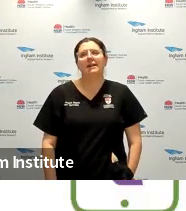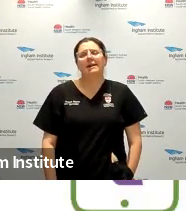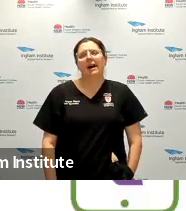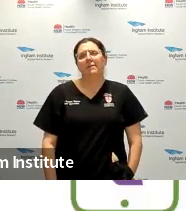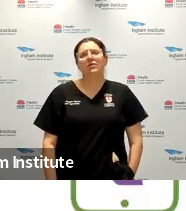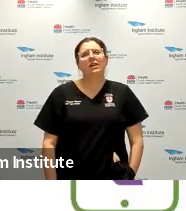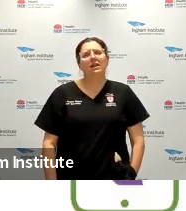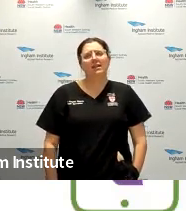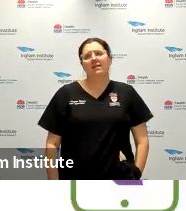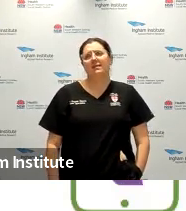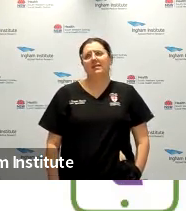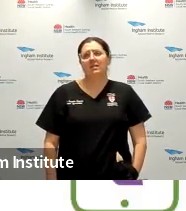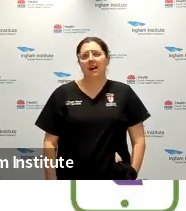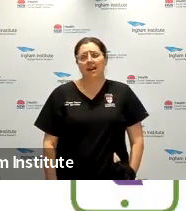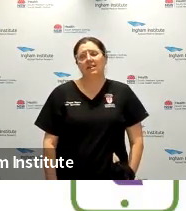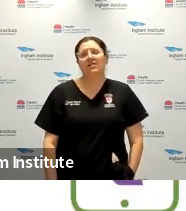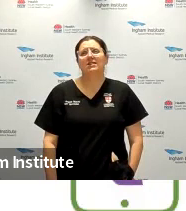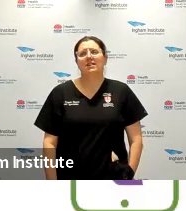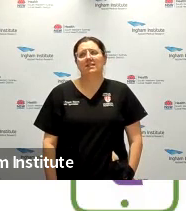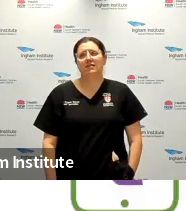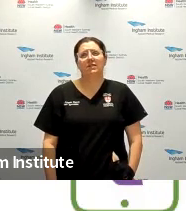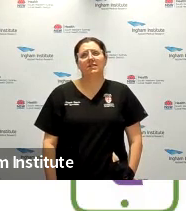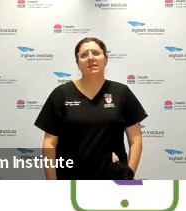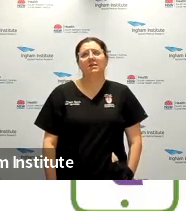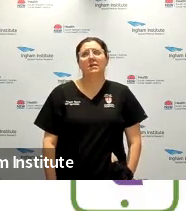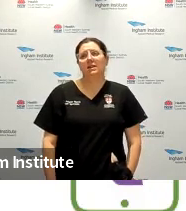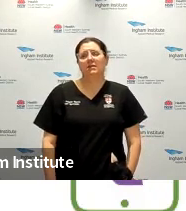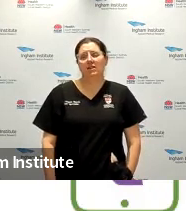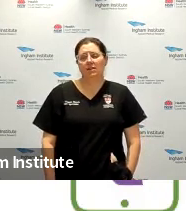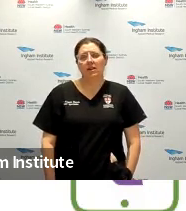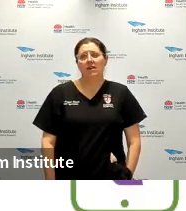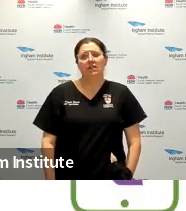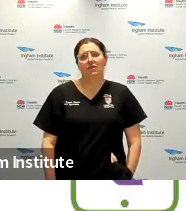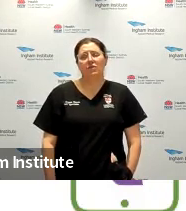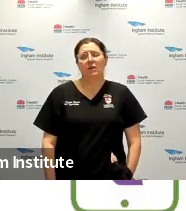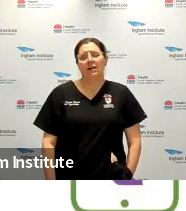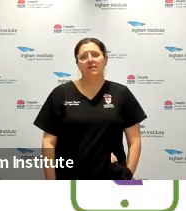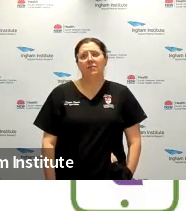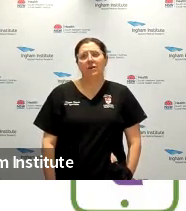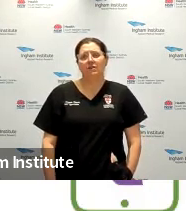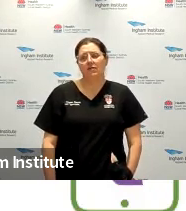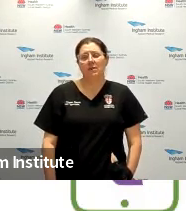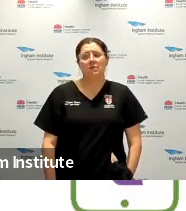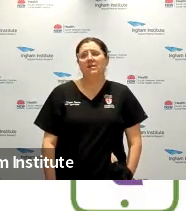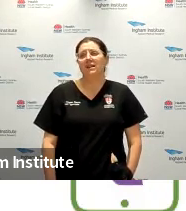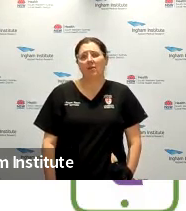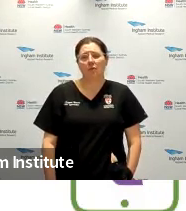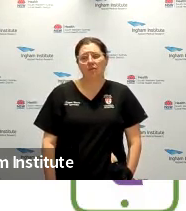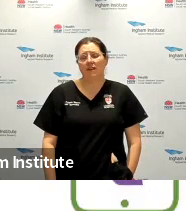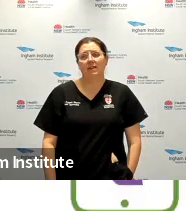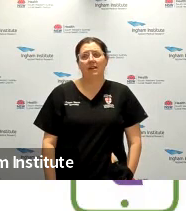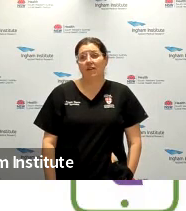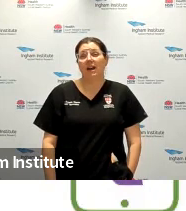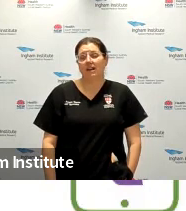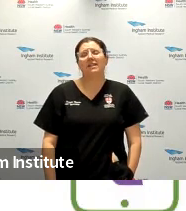different. Looking at other things such as age, you can see the differences in the means of the two different modes of measurement, and they